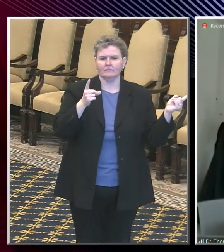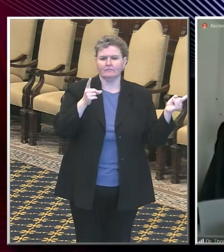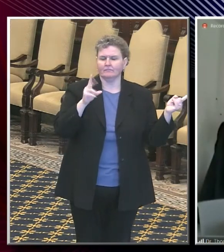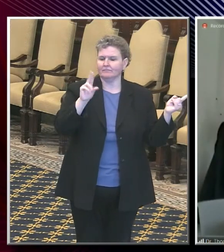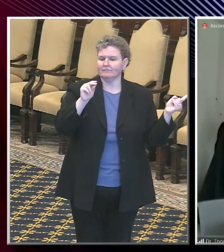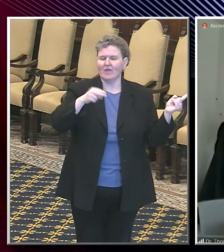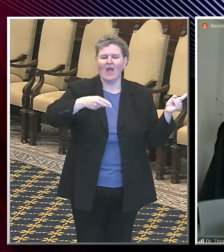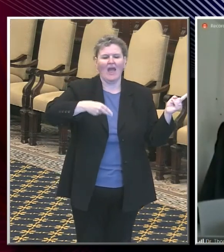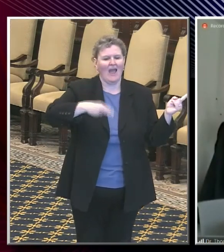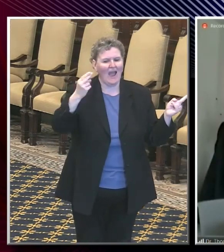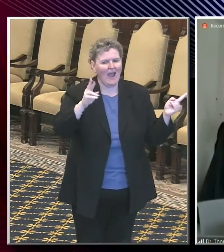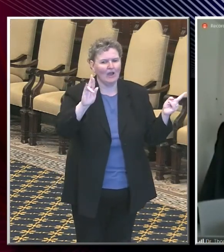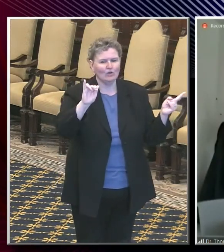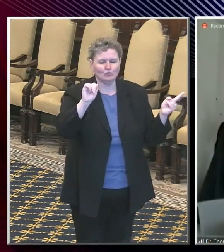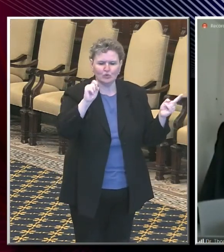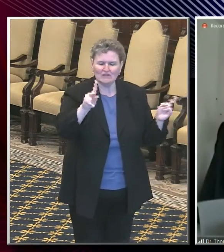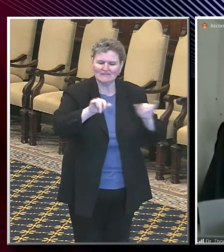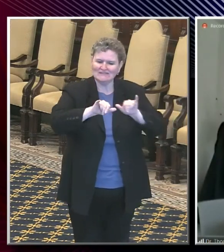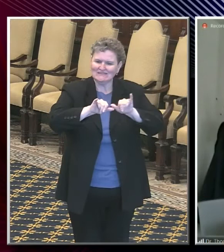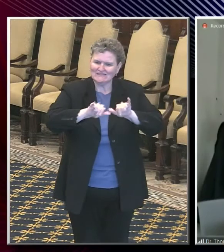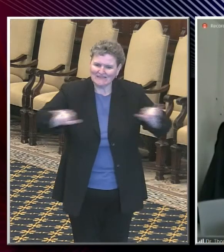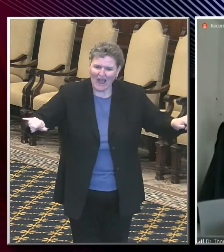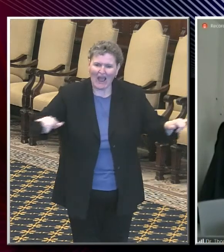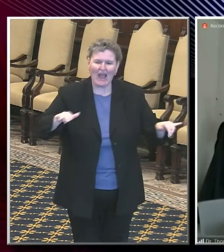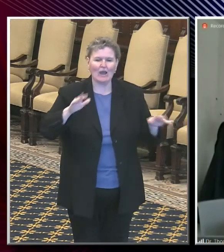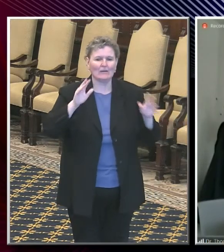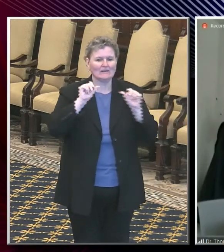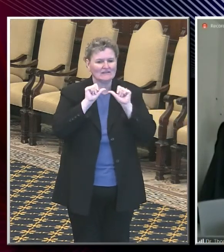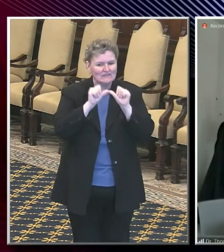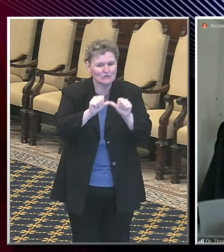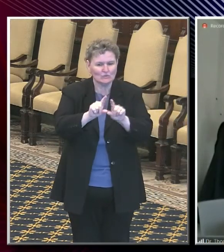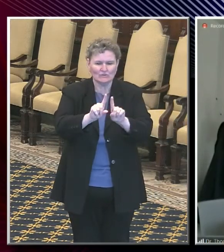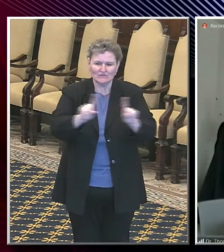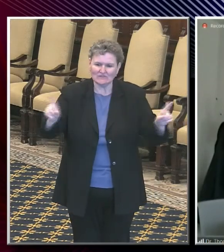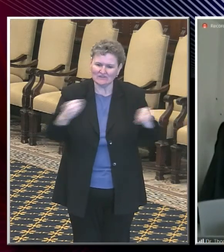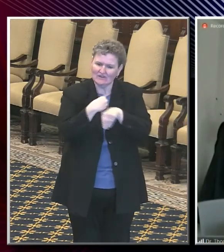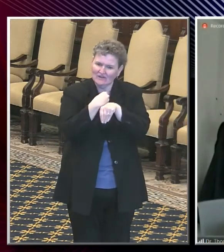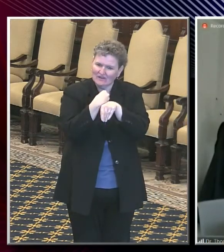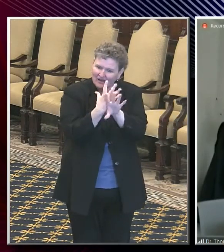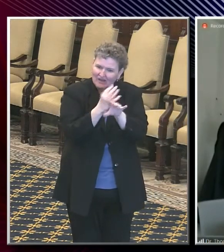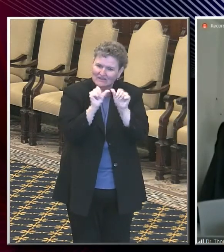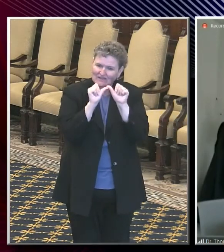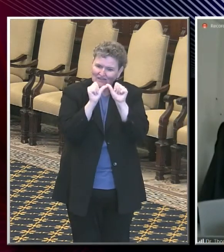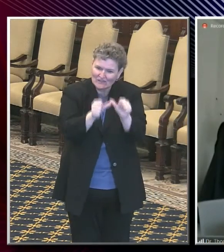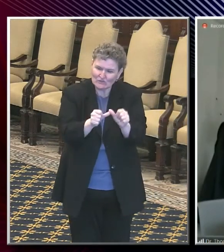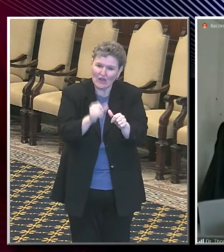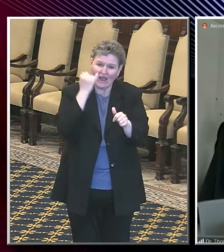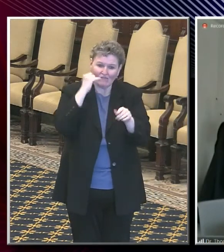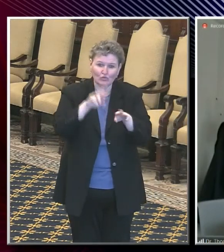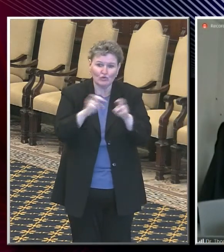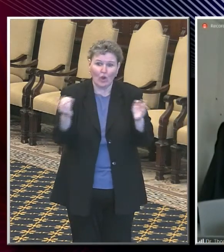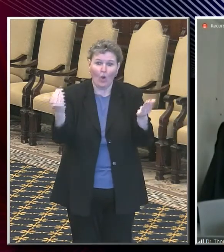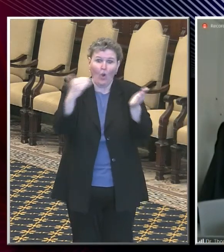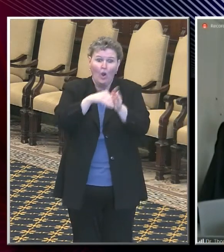people, the ones that are not in congregate settings? That's a very large number. We're not going to be able to do all of them anytime soon,